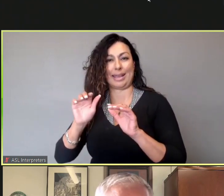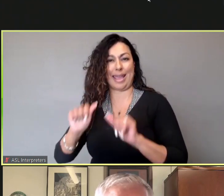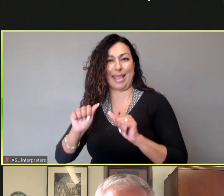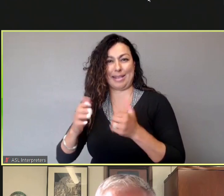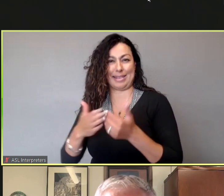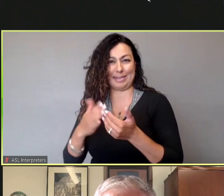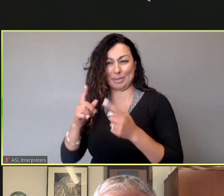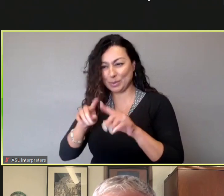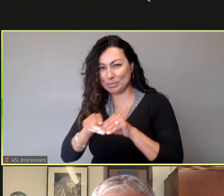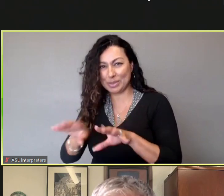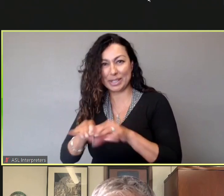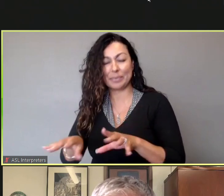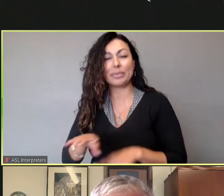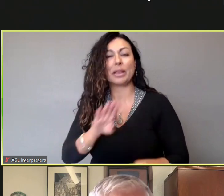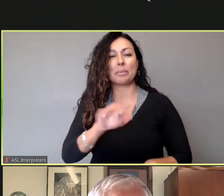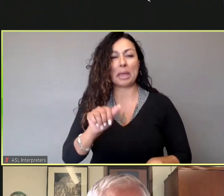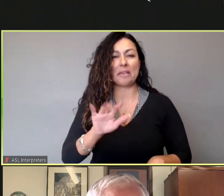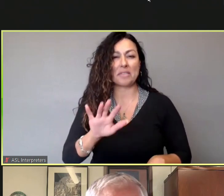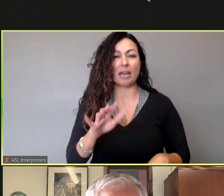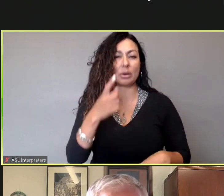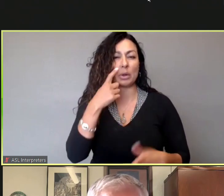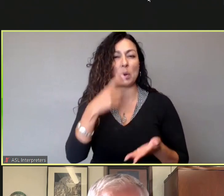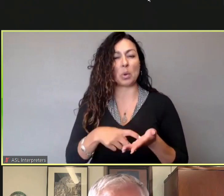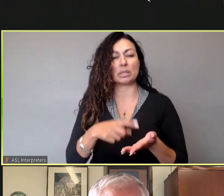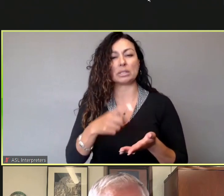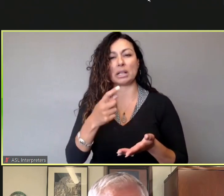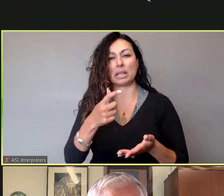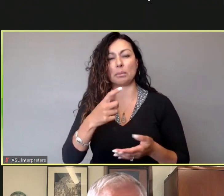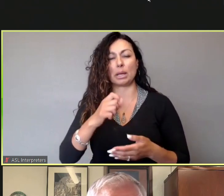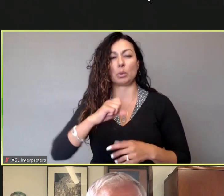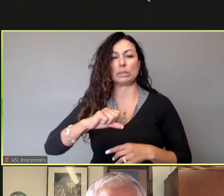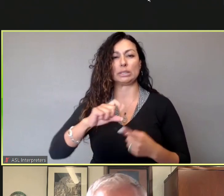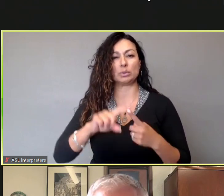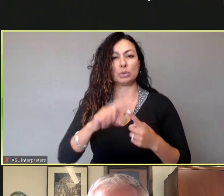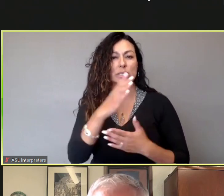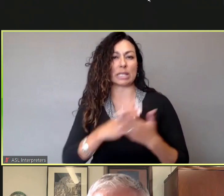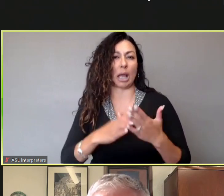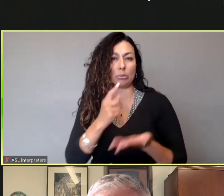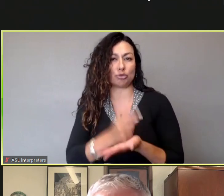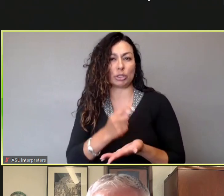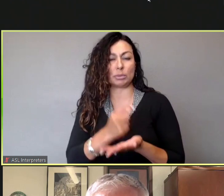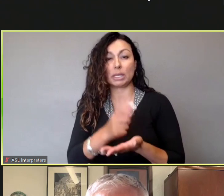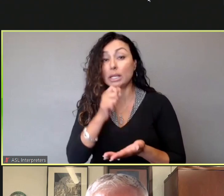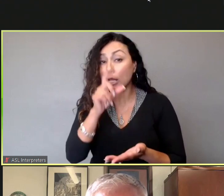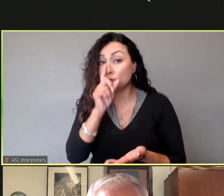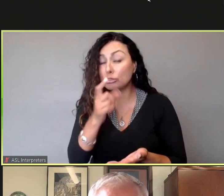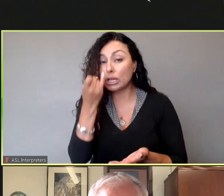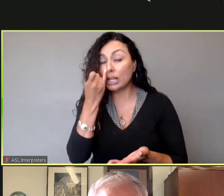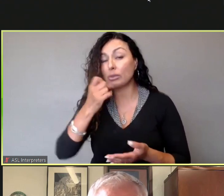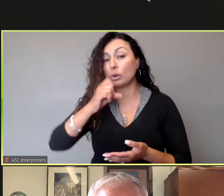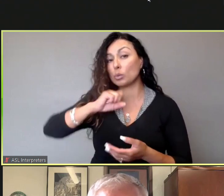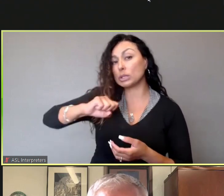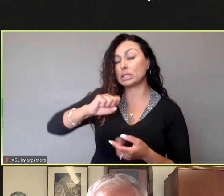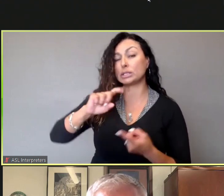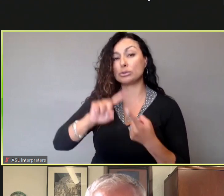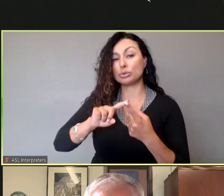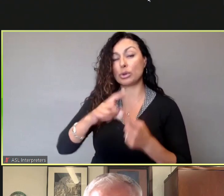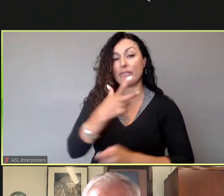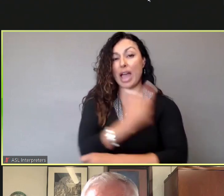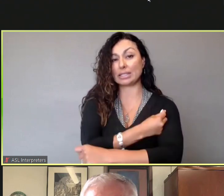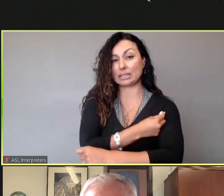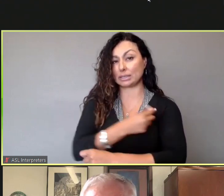know that BA.5 already is resistant to some treatments. We don't know for sure if it's resistant to the